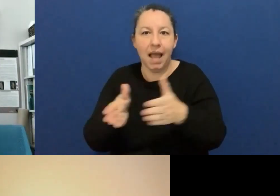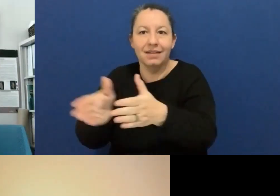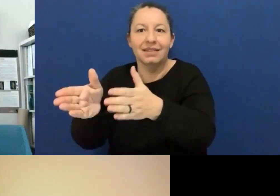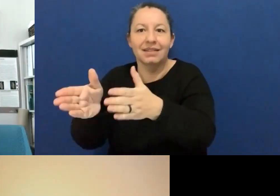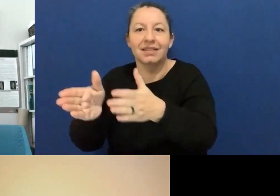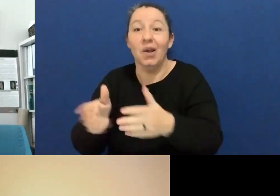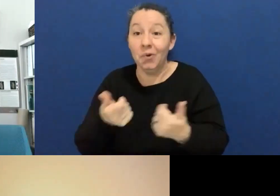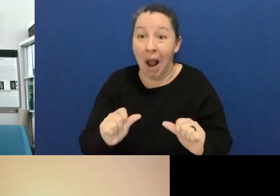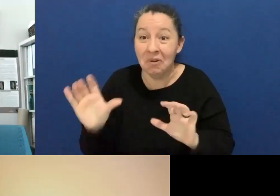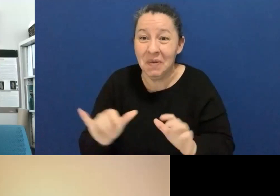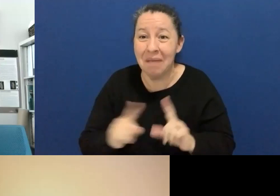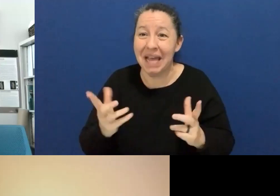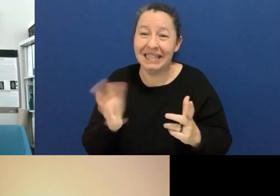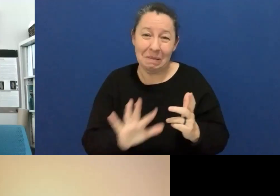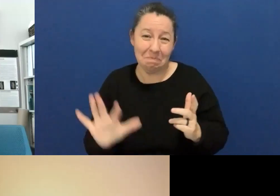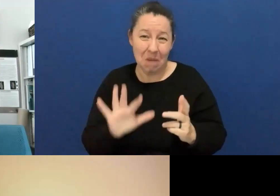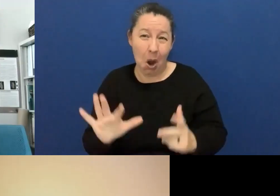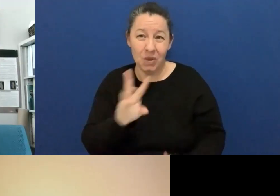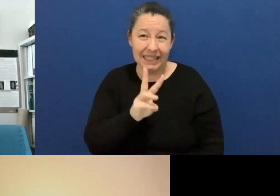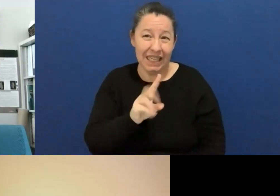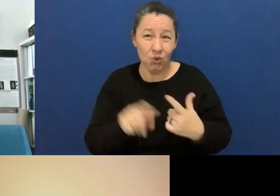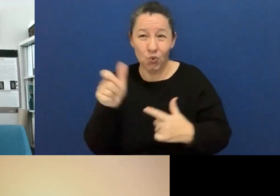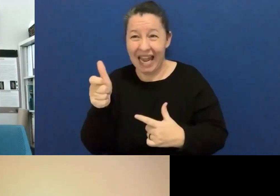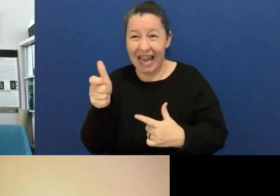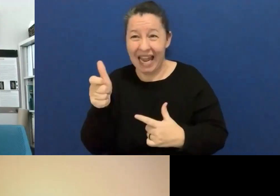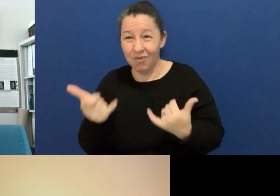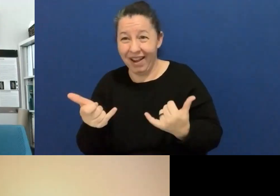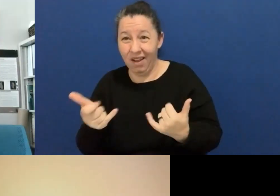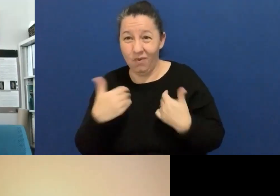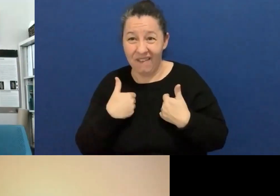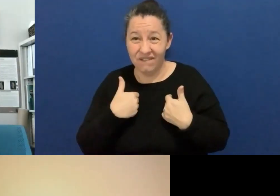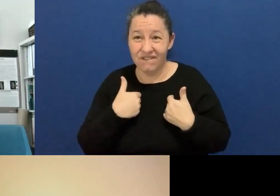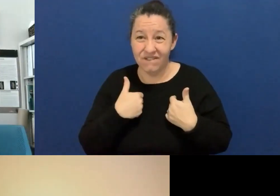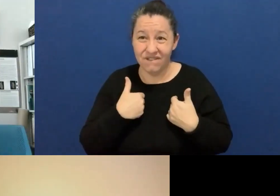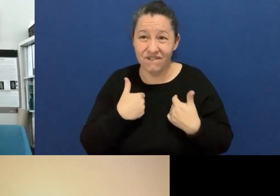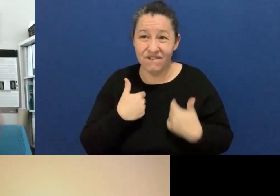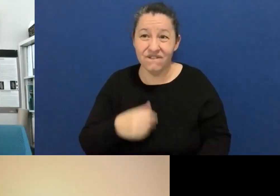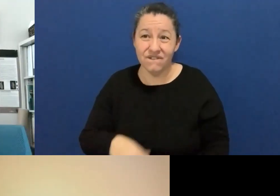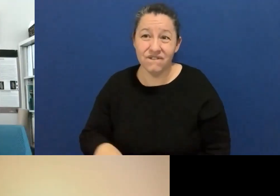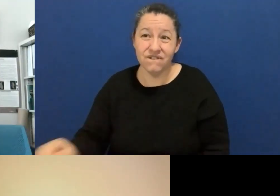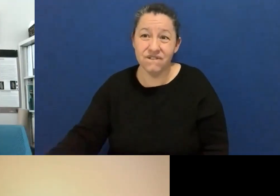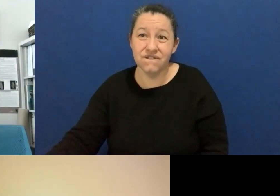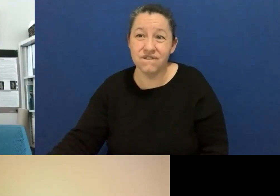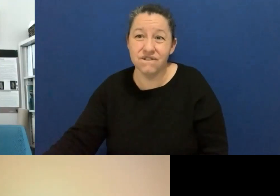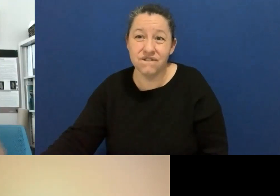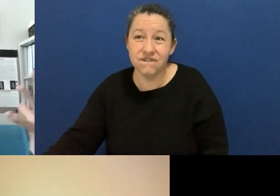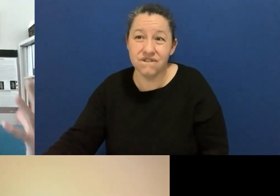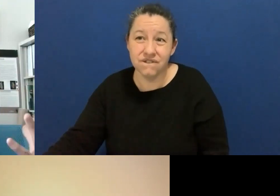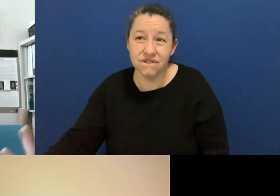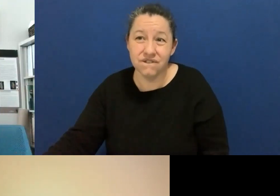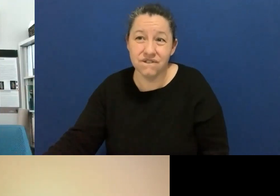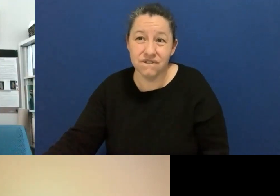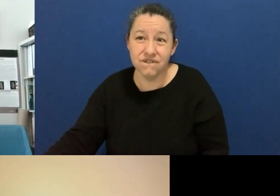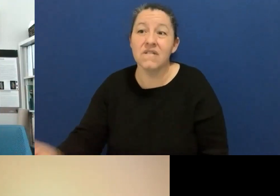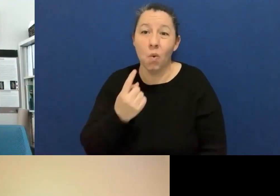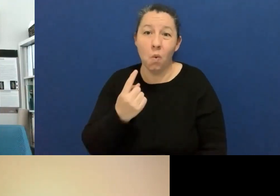We're at about 6 to 10 right now. And one is actually an institutional seal, which means that they're talking to a